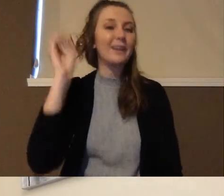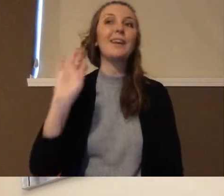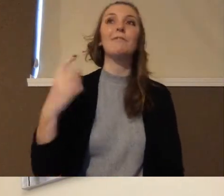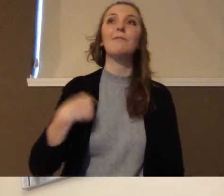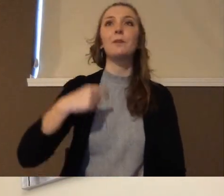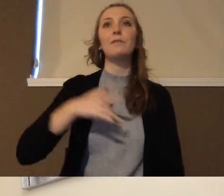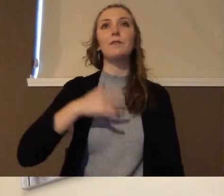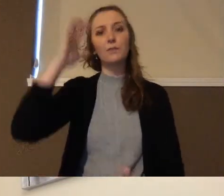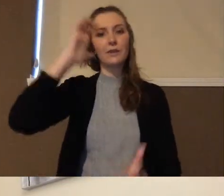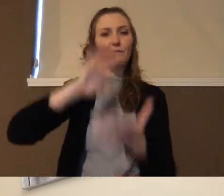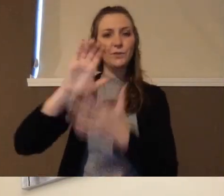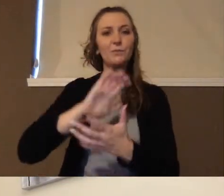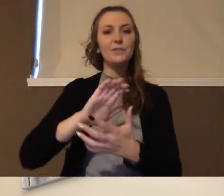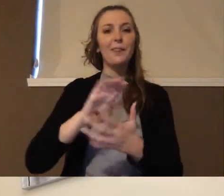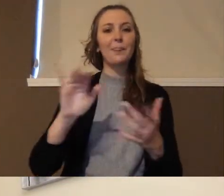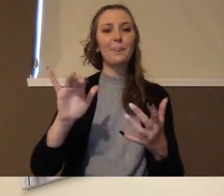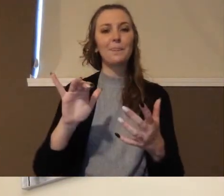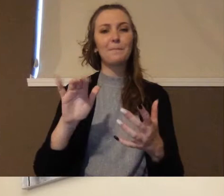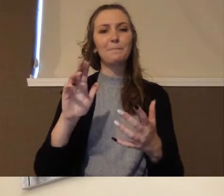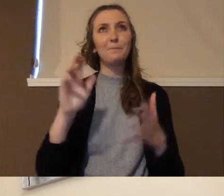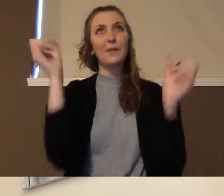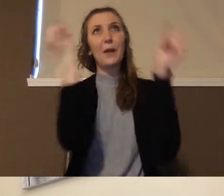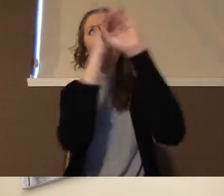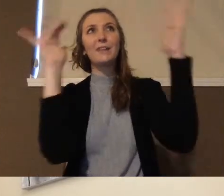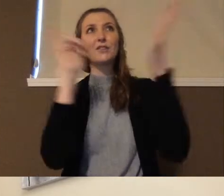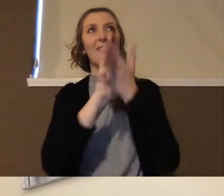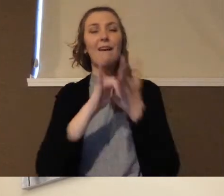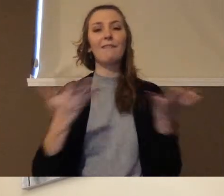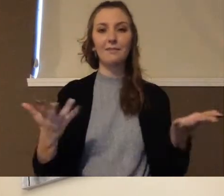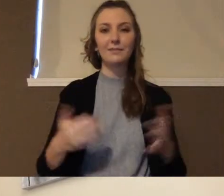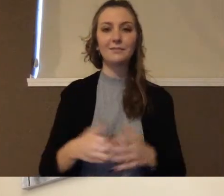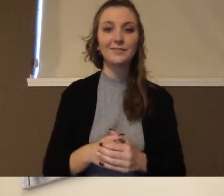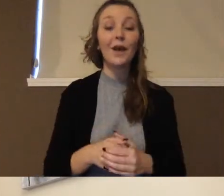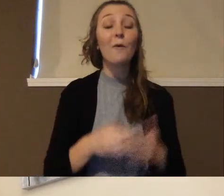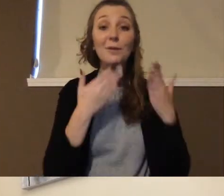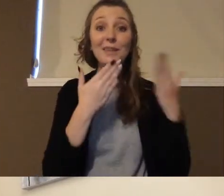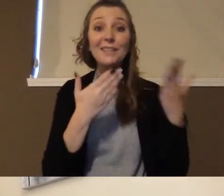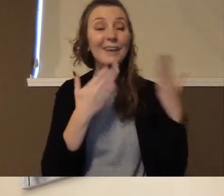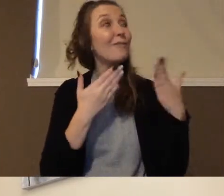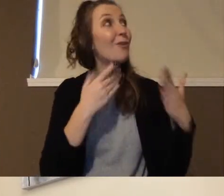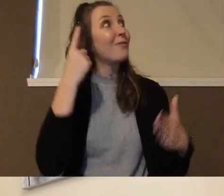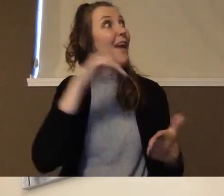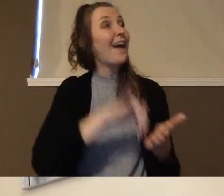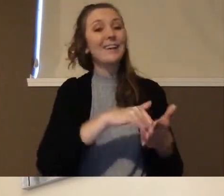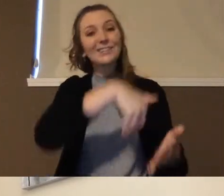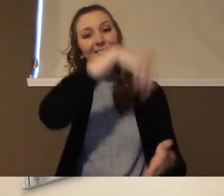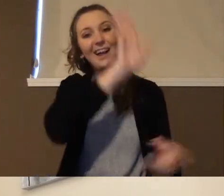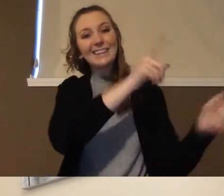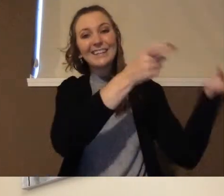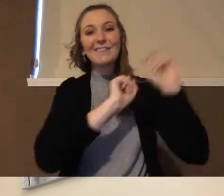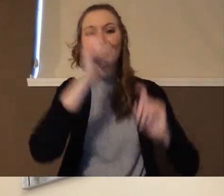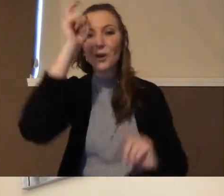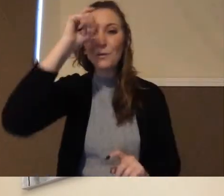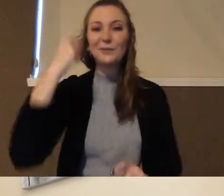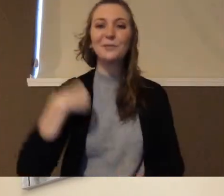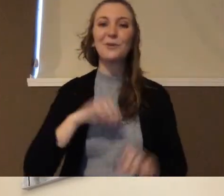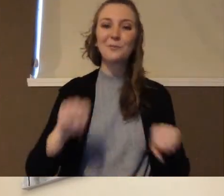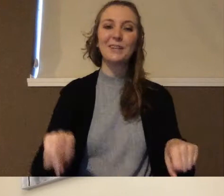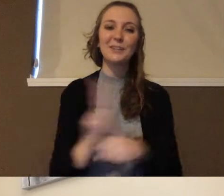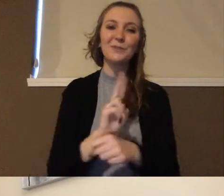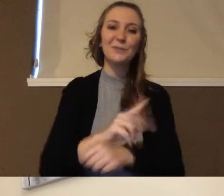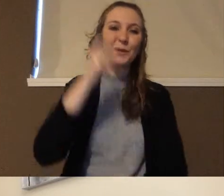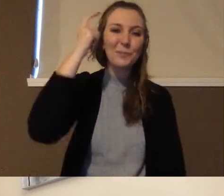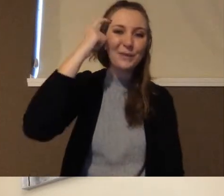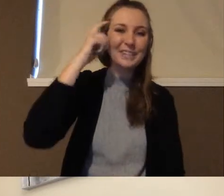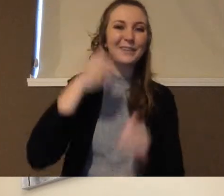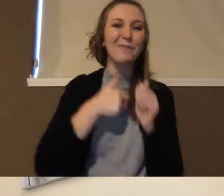that. And we can be grateful that God gave us that wisdom, that we can use our brains and follow that wisdom from